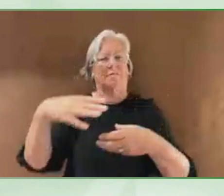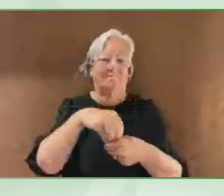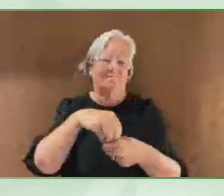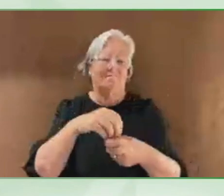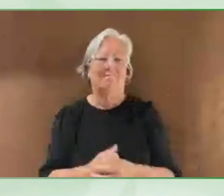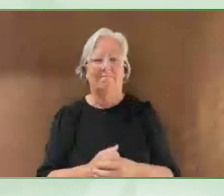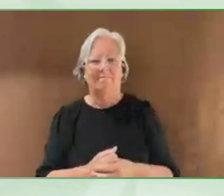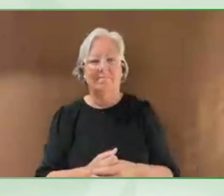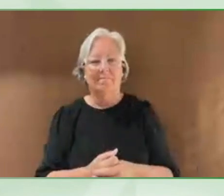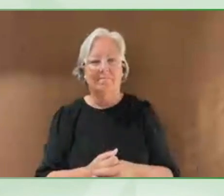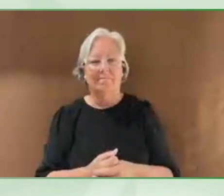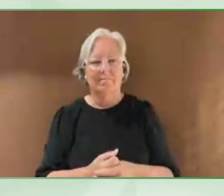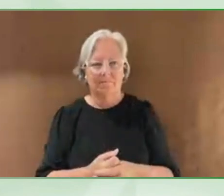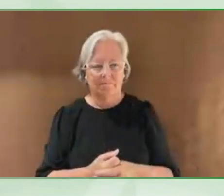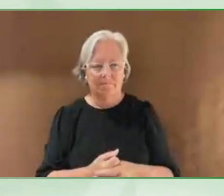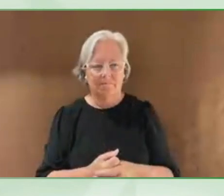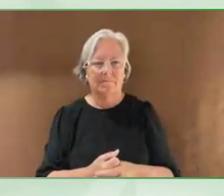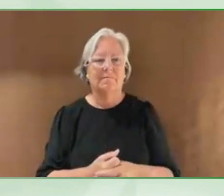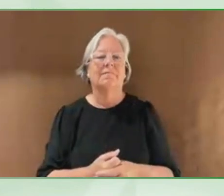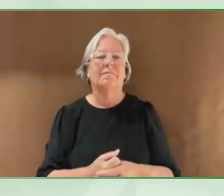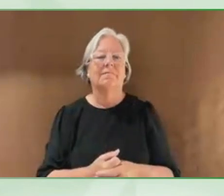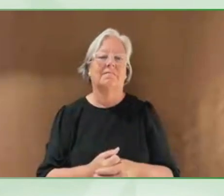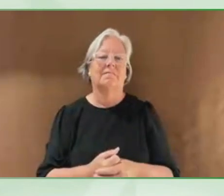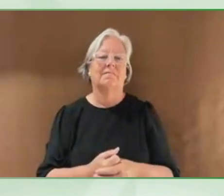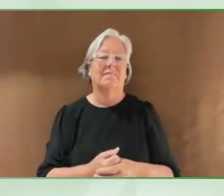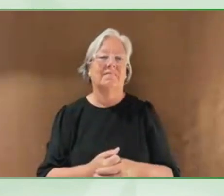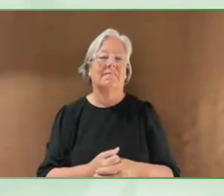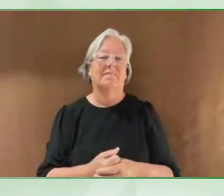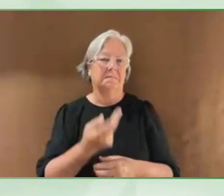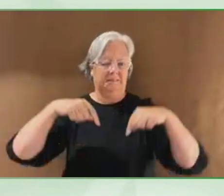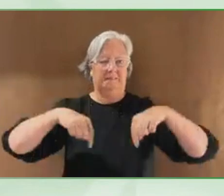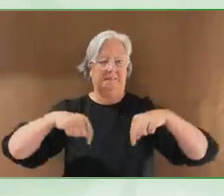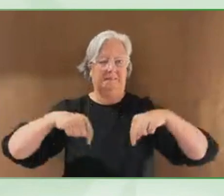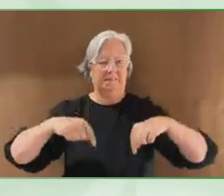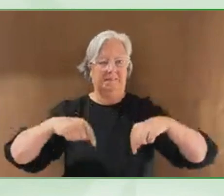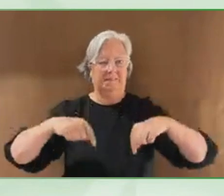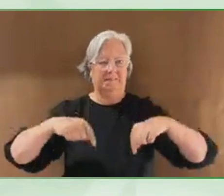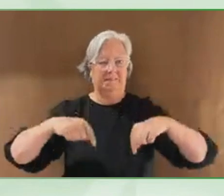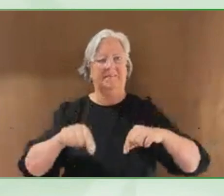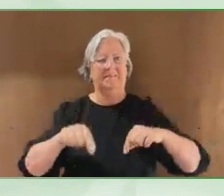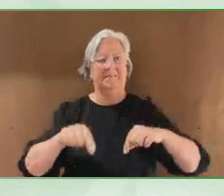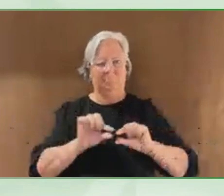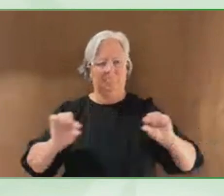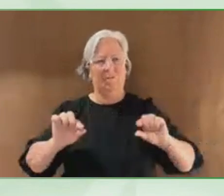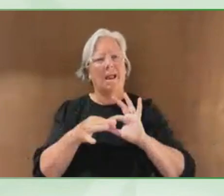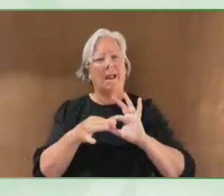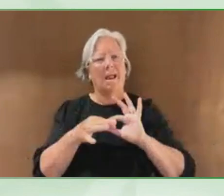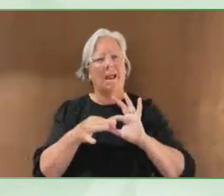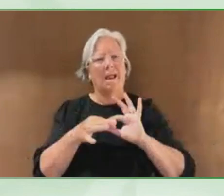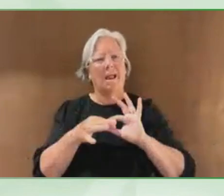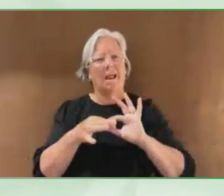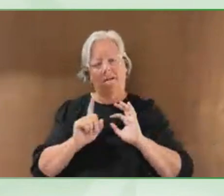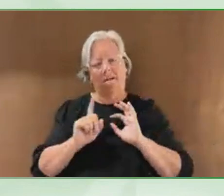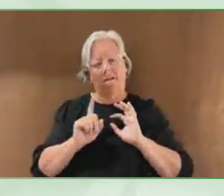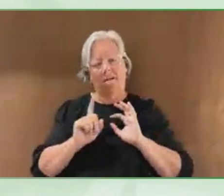And then he gives a link on where you can find out more information about International Sign Language Day. So this is one of